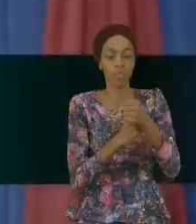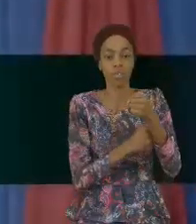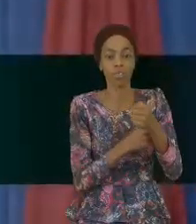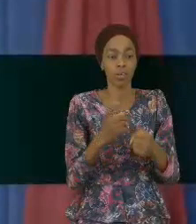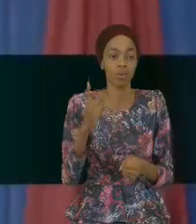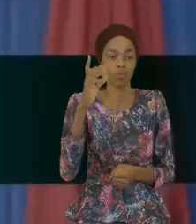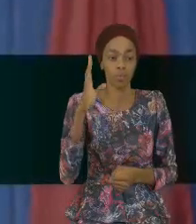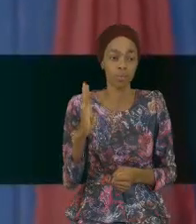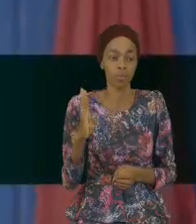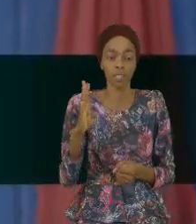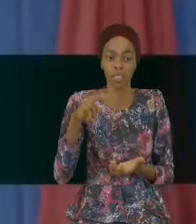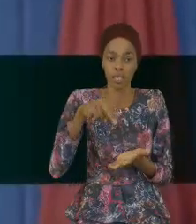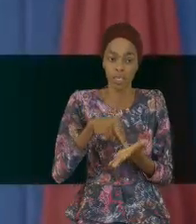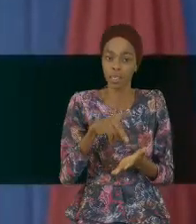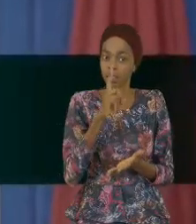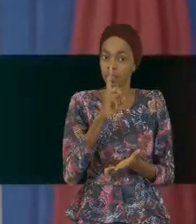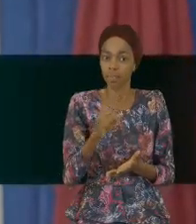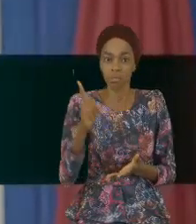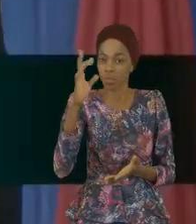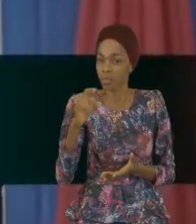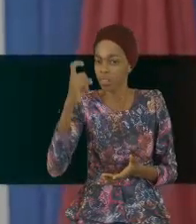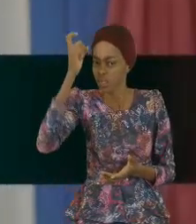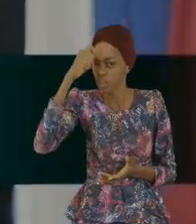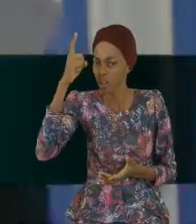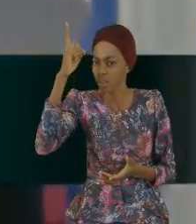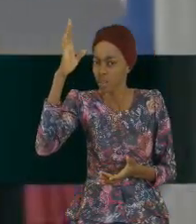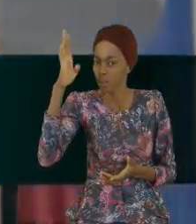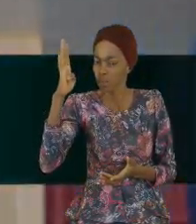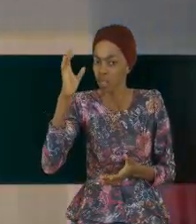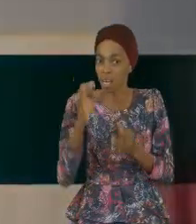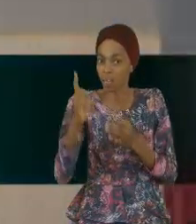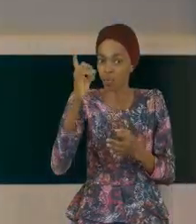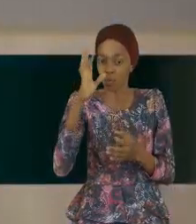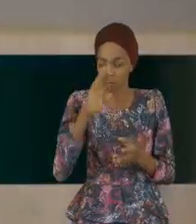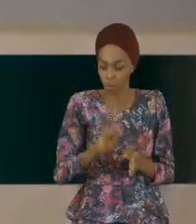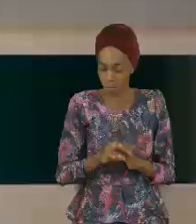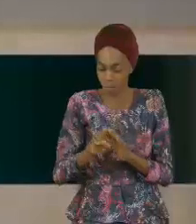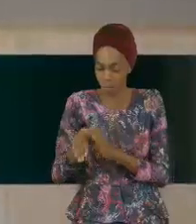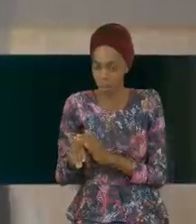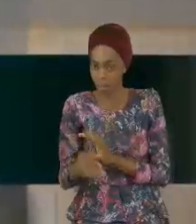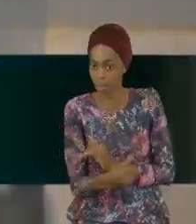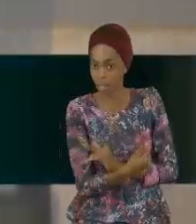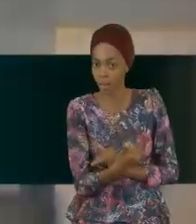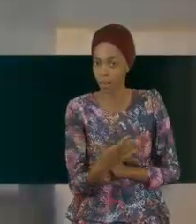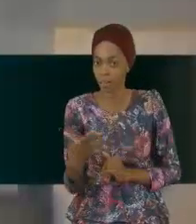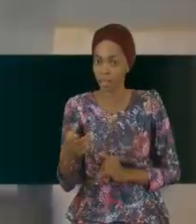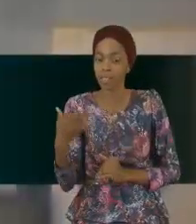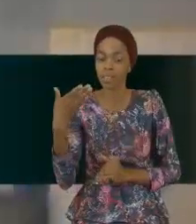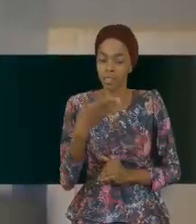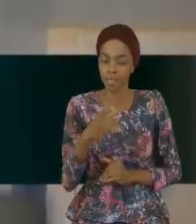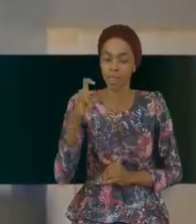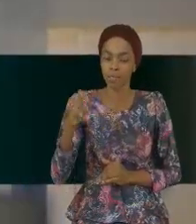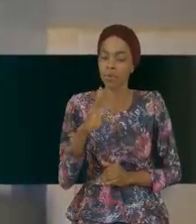standeth sure. God is a wise God. If he's going to plant anything, there must be